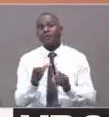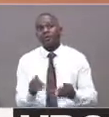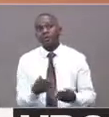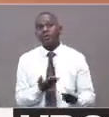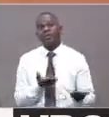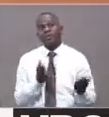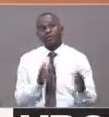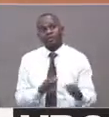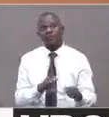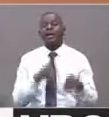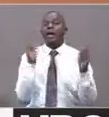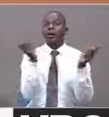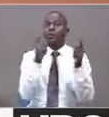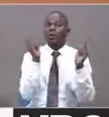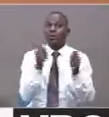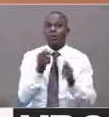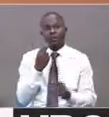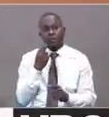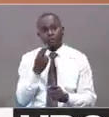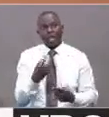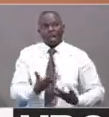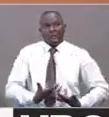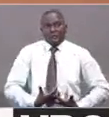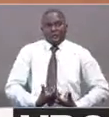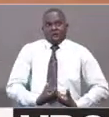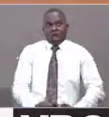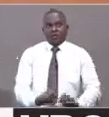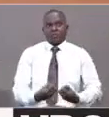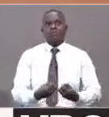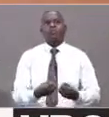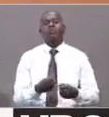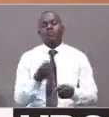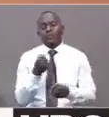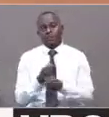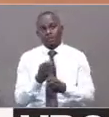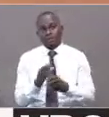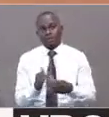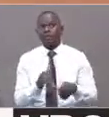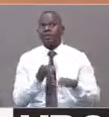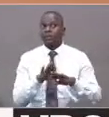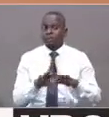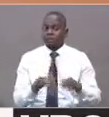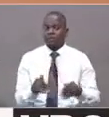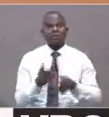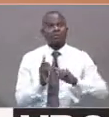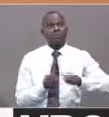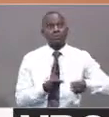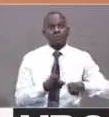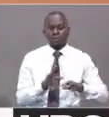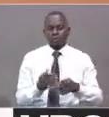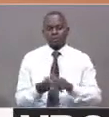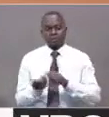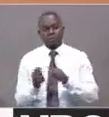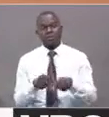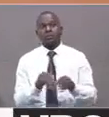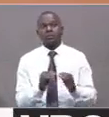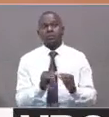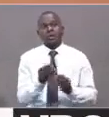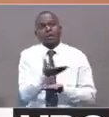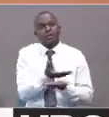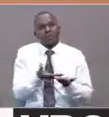killing animals since the 80s times. A lot of sacrifices are being done and we're ignoring. When we come to the meeting, we talk